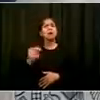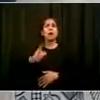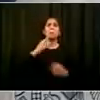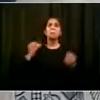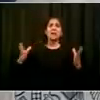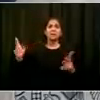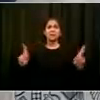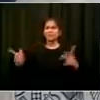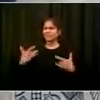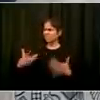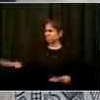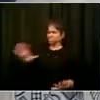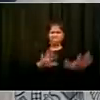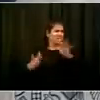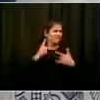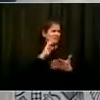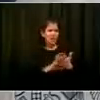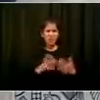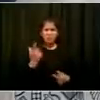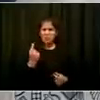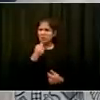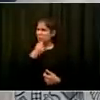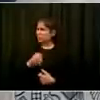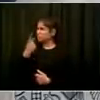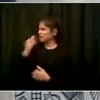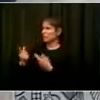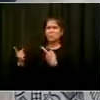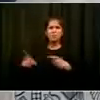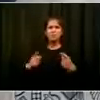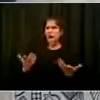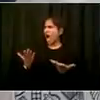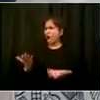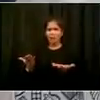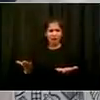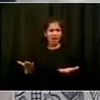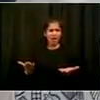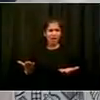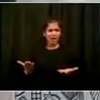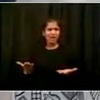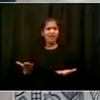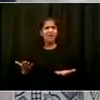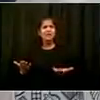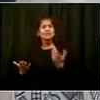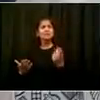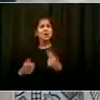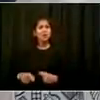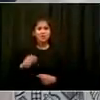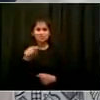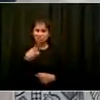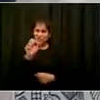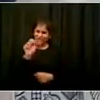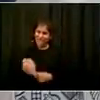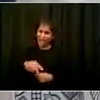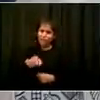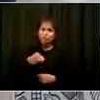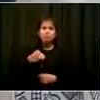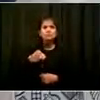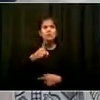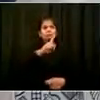you look people in the eye and say all decisions that are made are done with the main objective of defeating